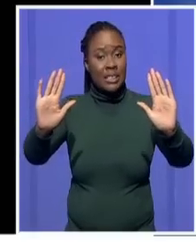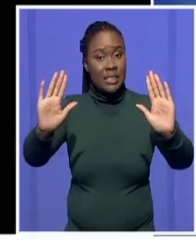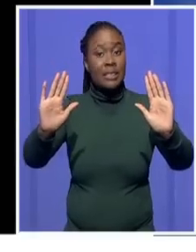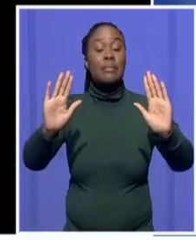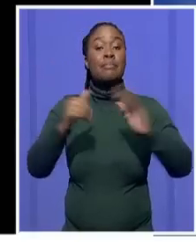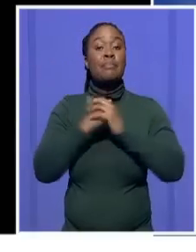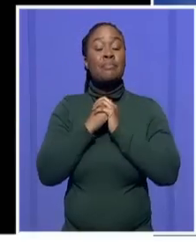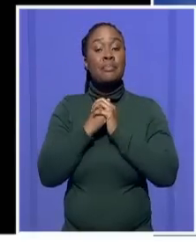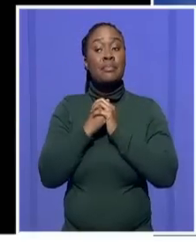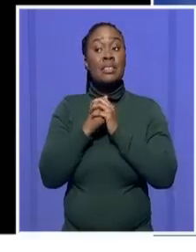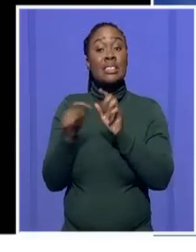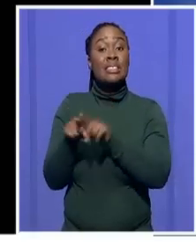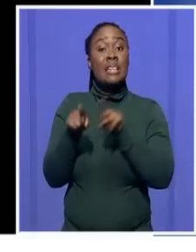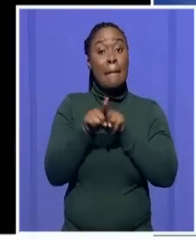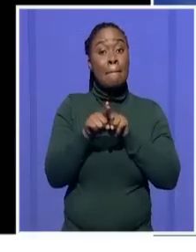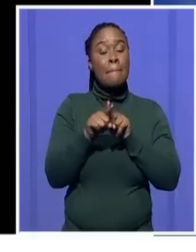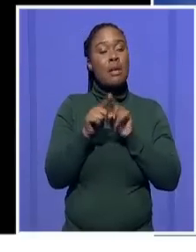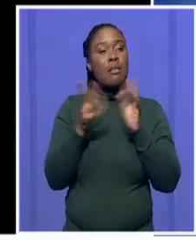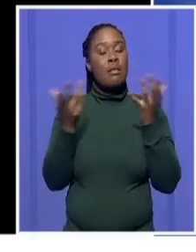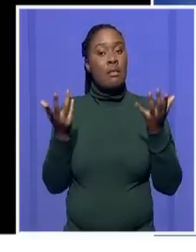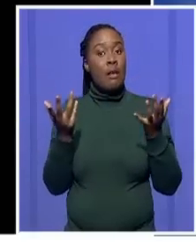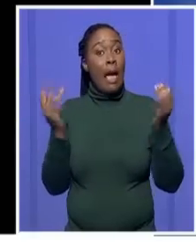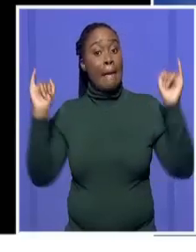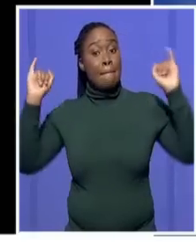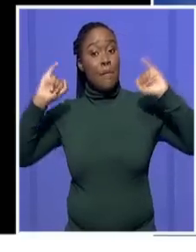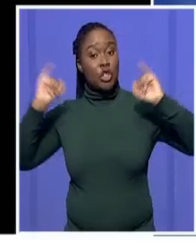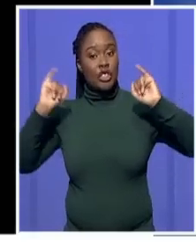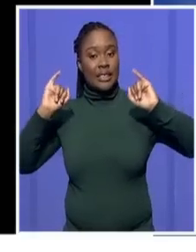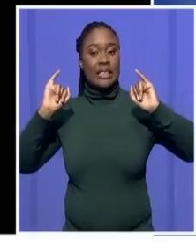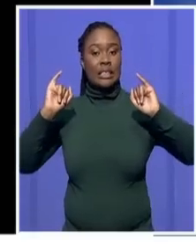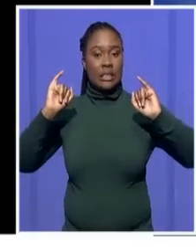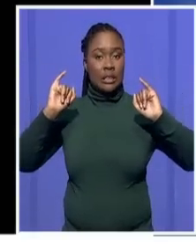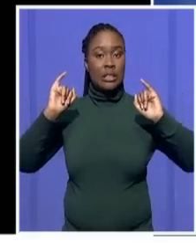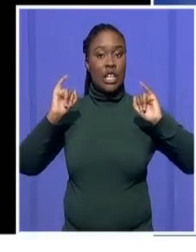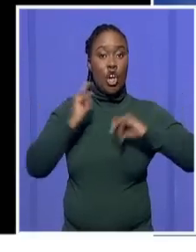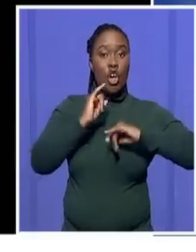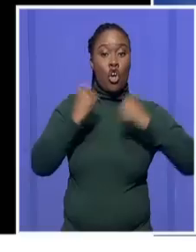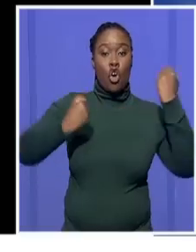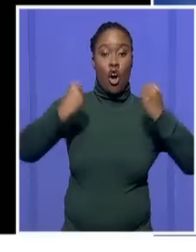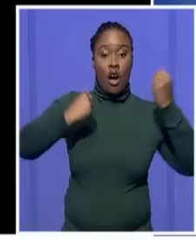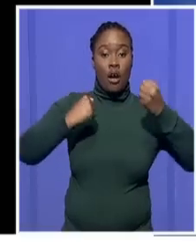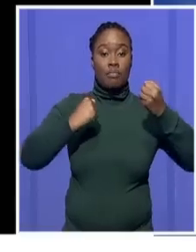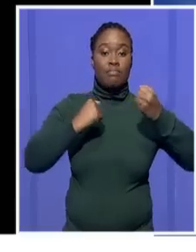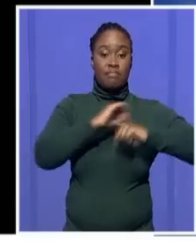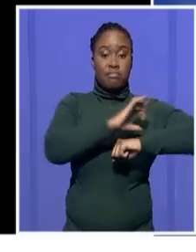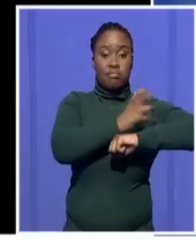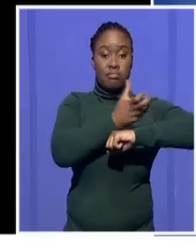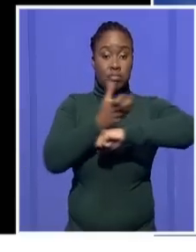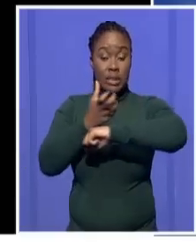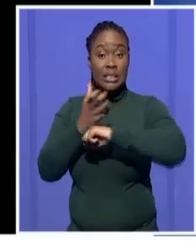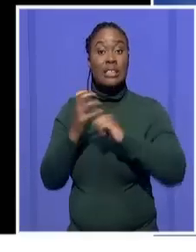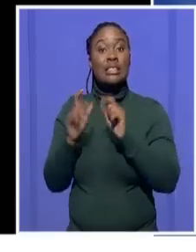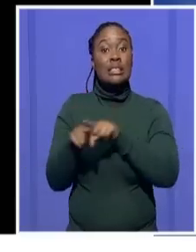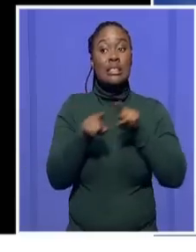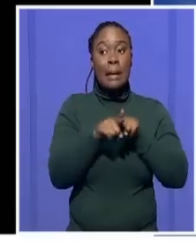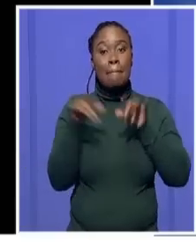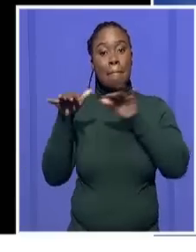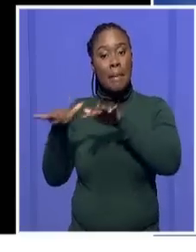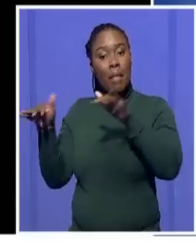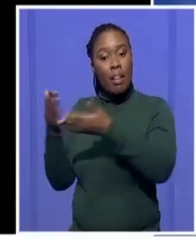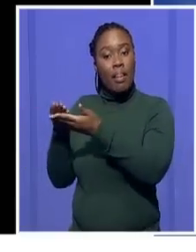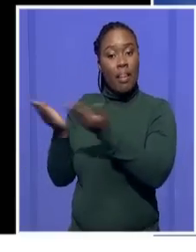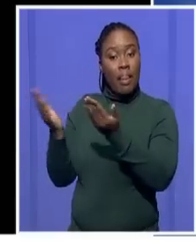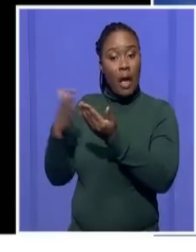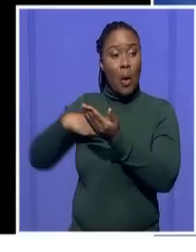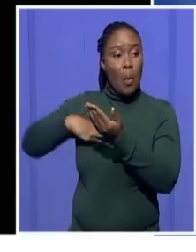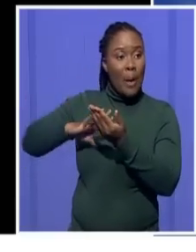here, emergency scenes on site, residents coming out in their personal capacity just to try and